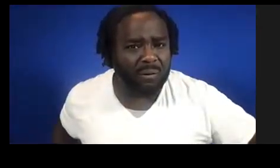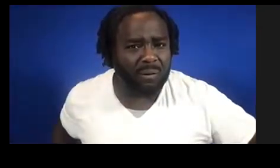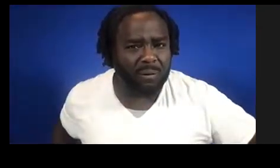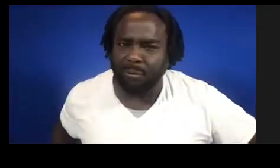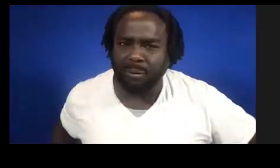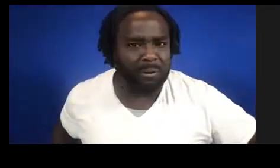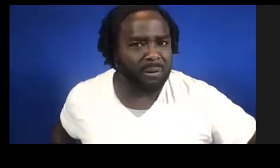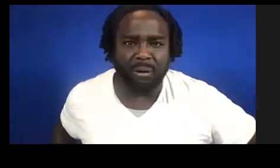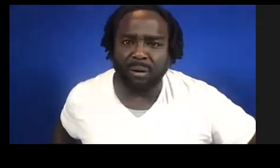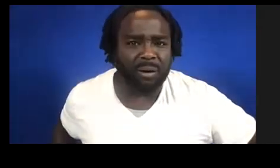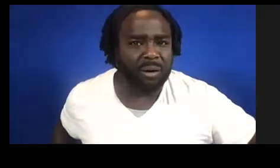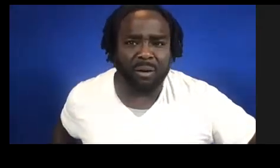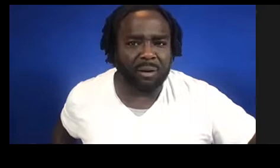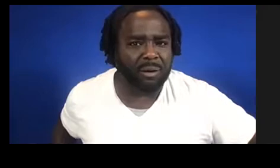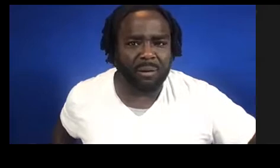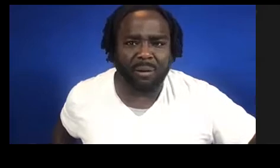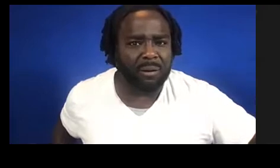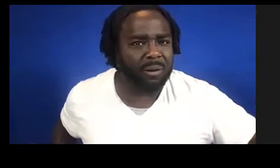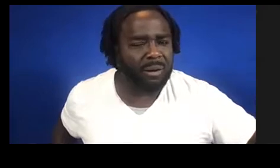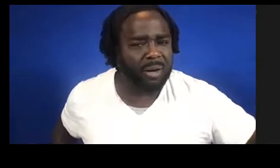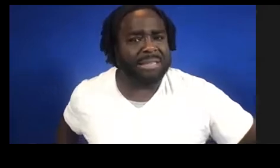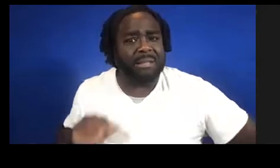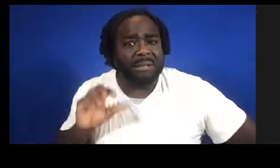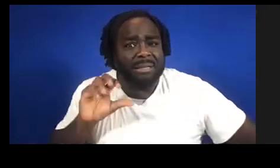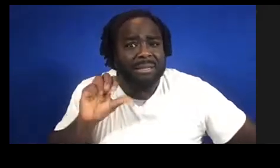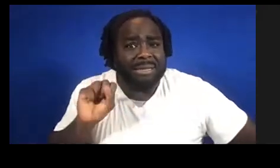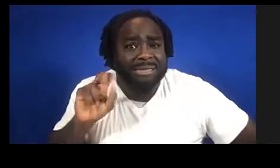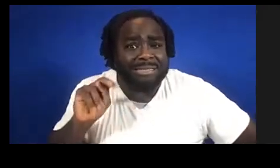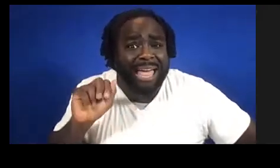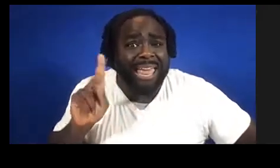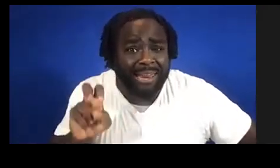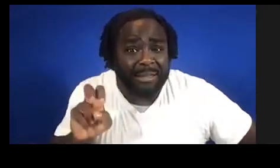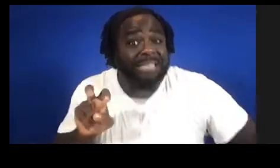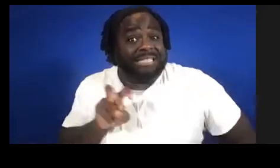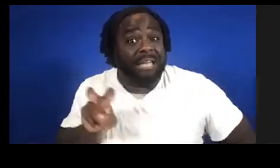no snakes. I don't mess with them.